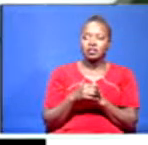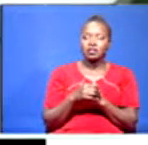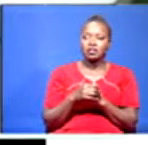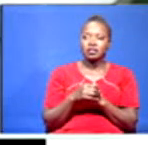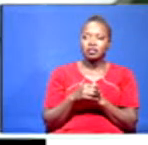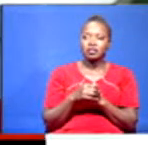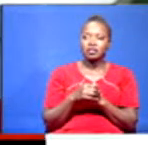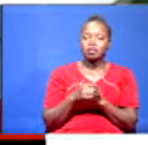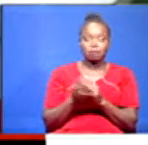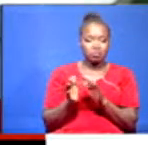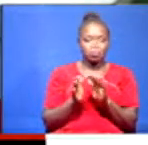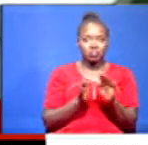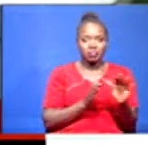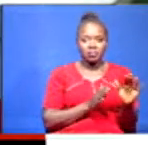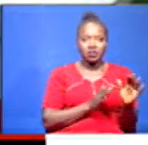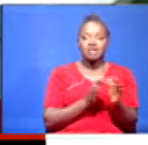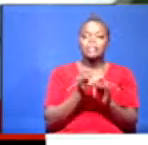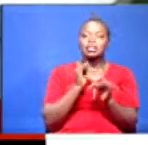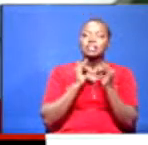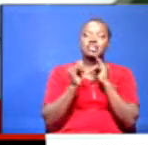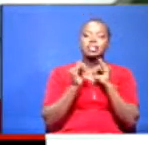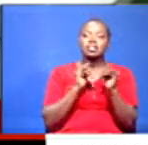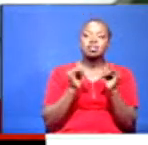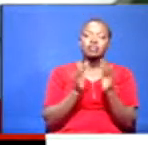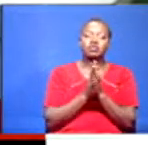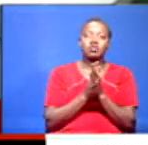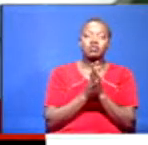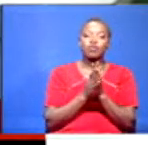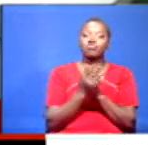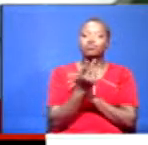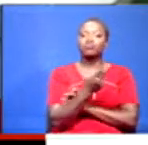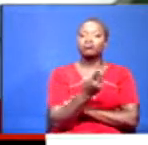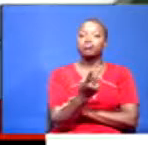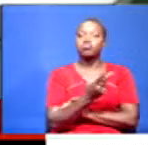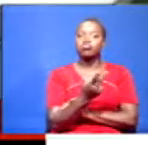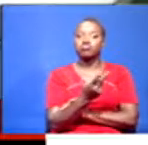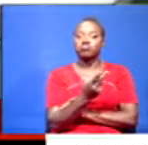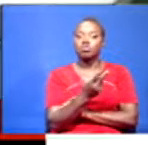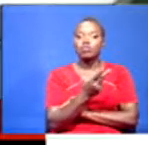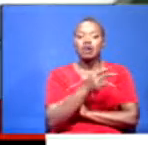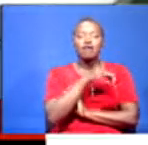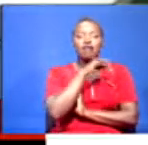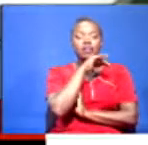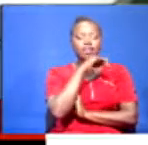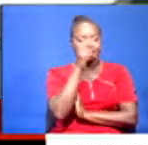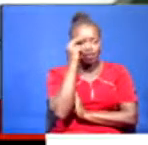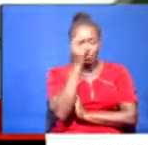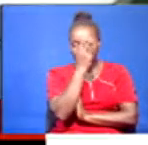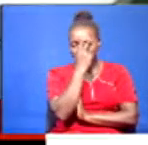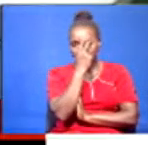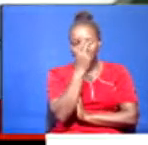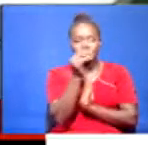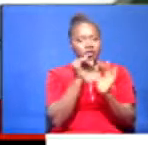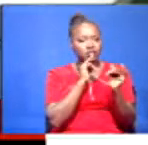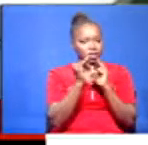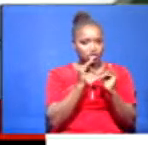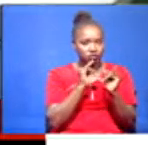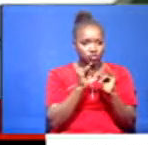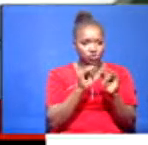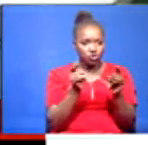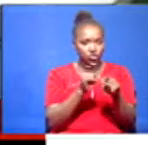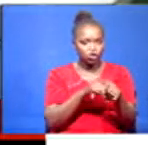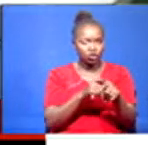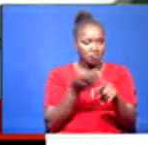Well, that was the interview of the Azimio duo, Right Honorable Raila Odinga and his running mate Martha Karua, a little while ago, that was